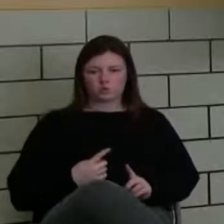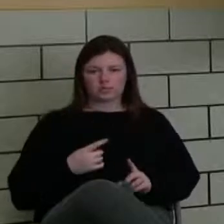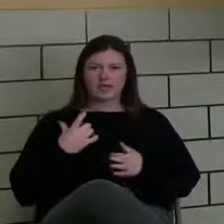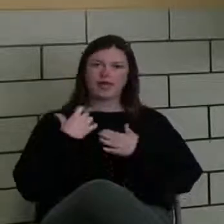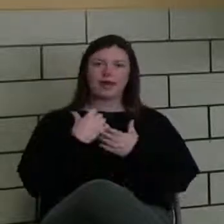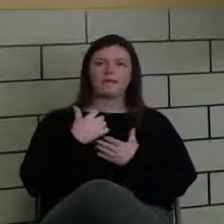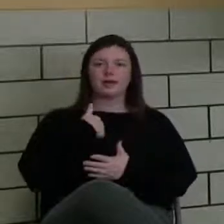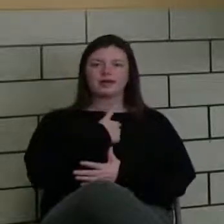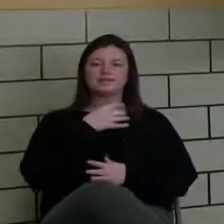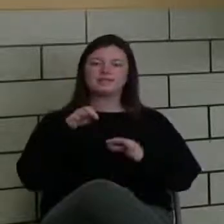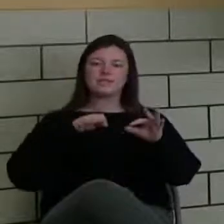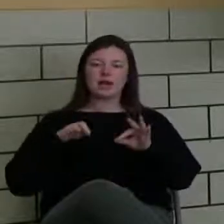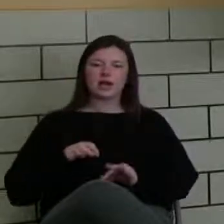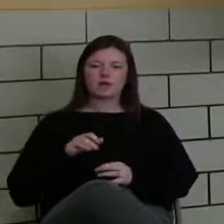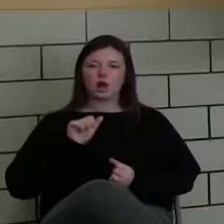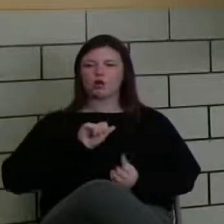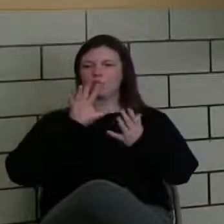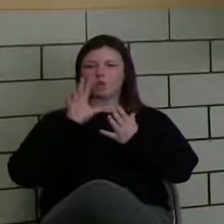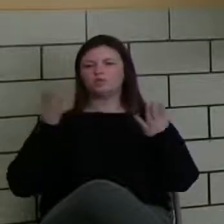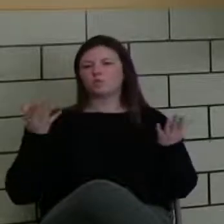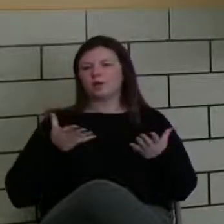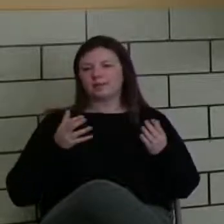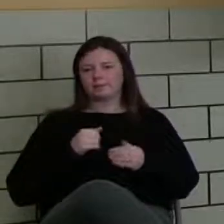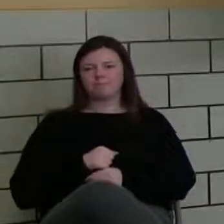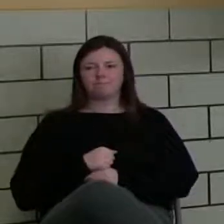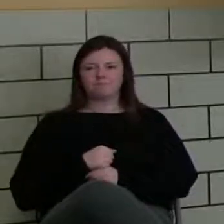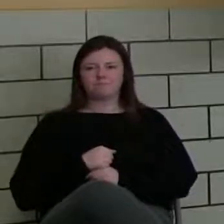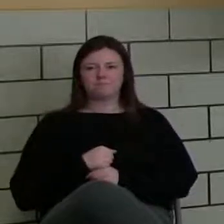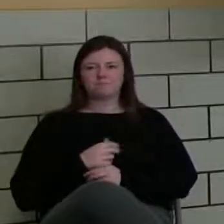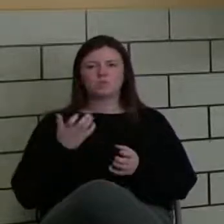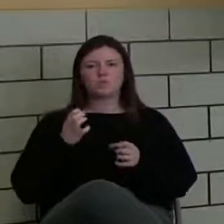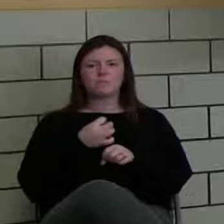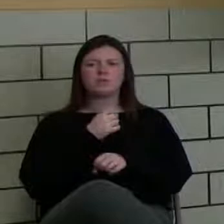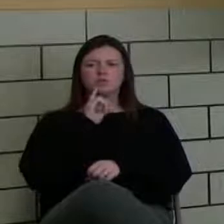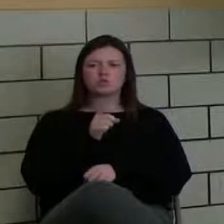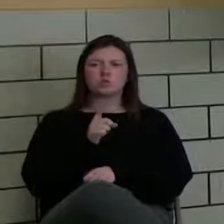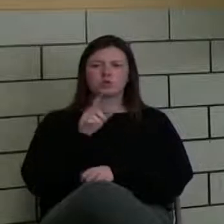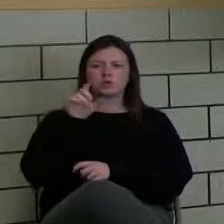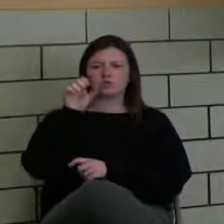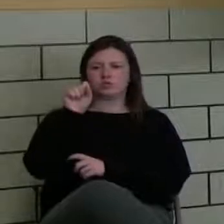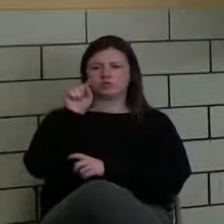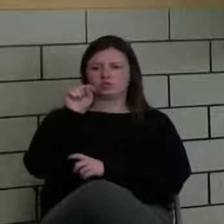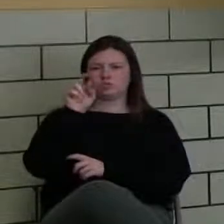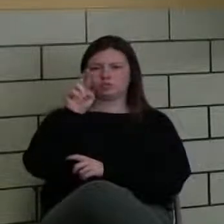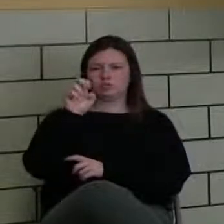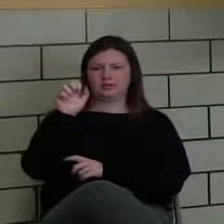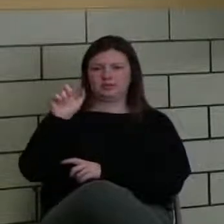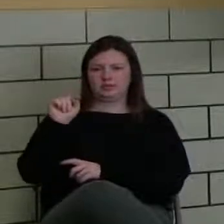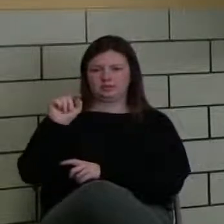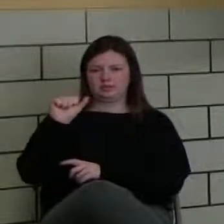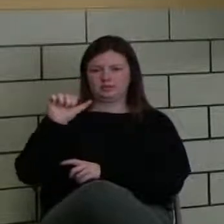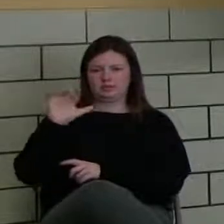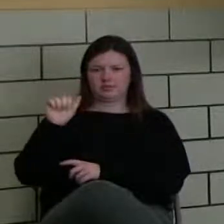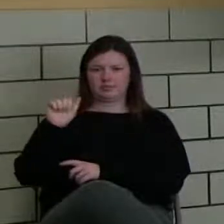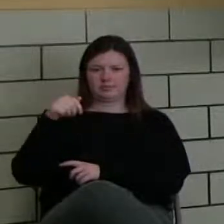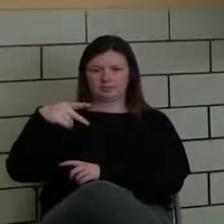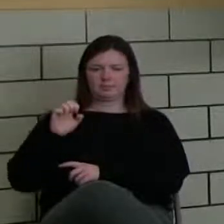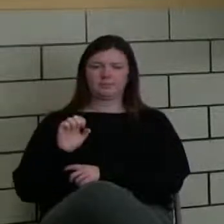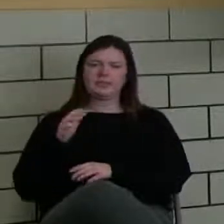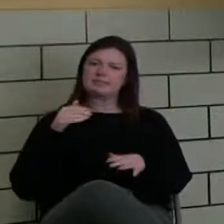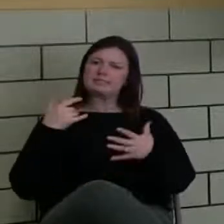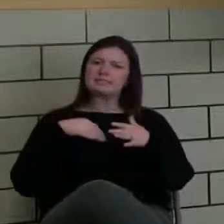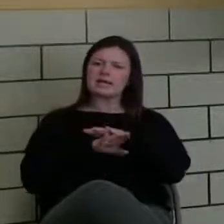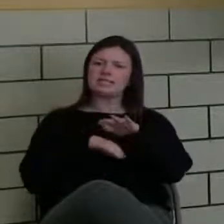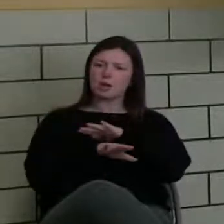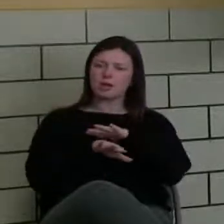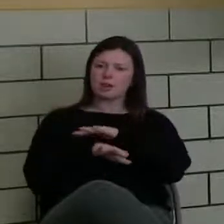of define what the approach would be. We wanted to make sure that the streetscape is accessible. We've heard over and